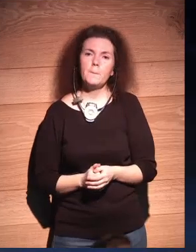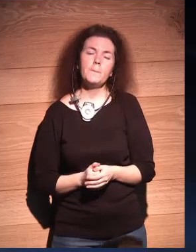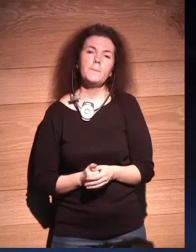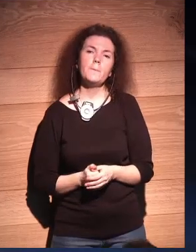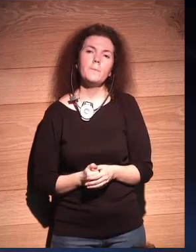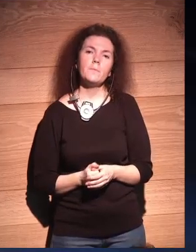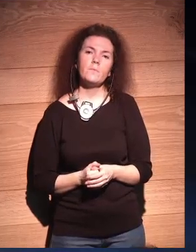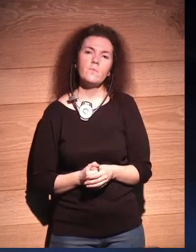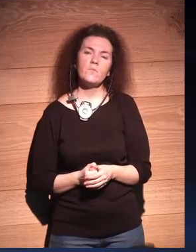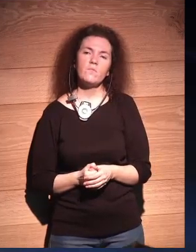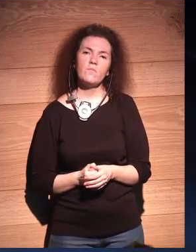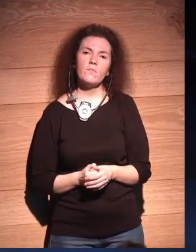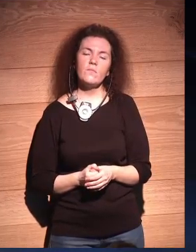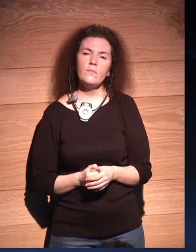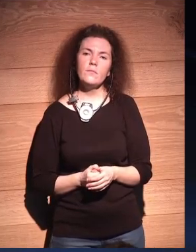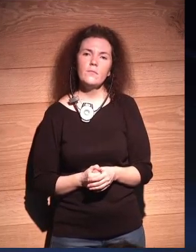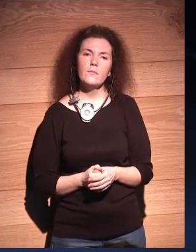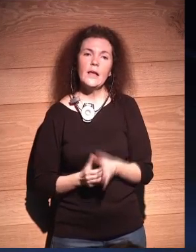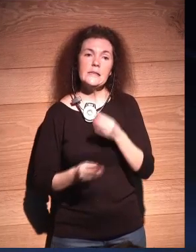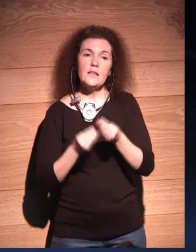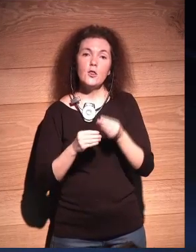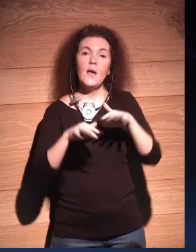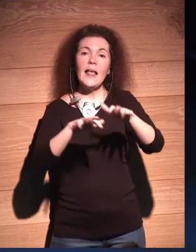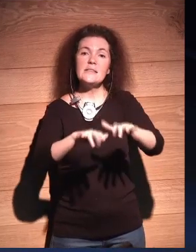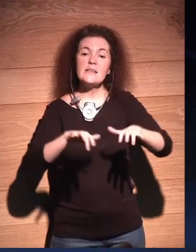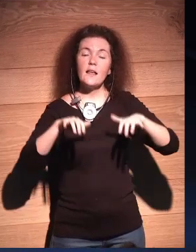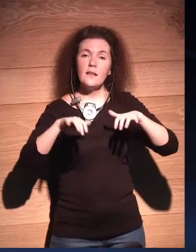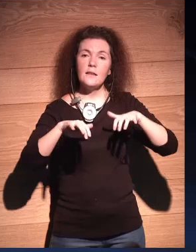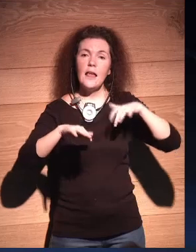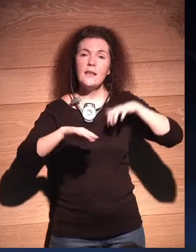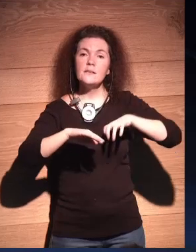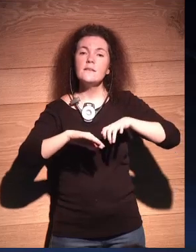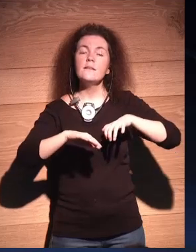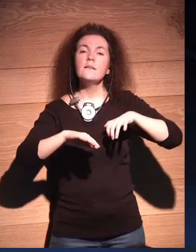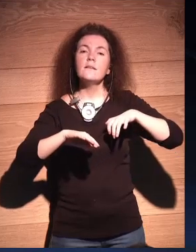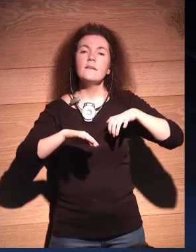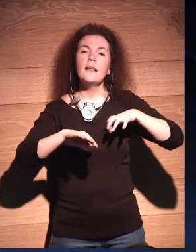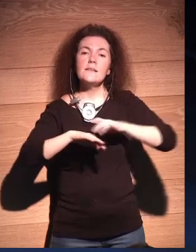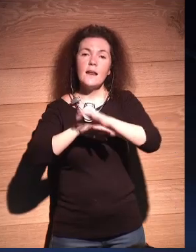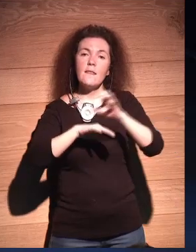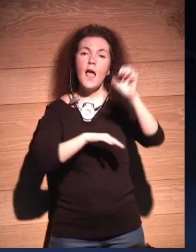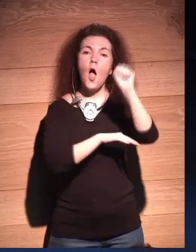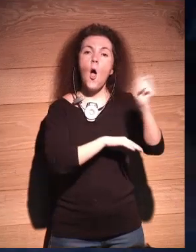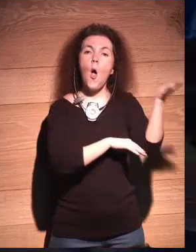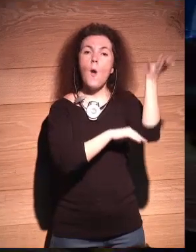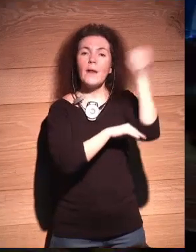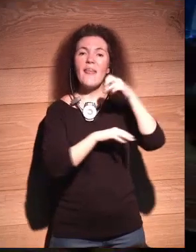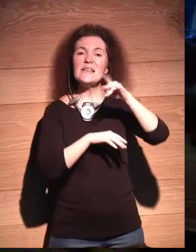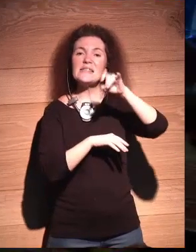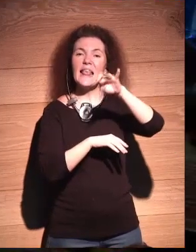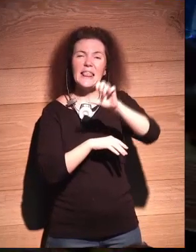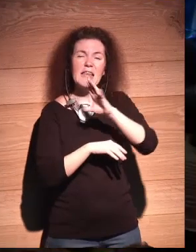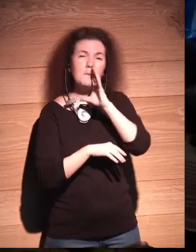on the steps of the Sydney Opera House. So it was a very, very beautiful opera house with the wings and, huge flights of